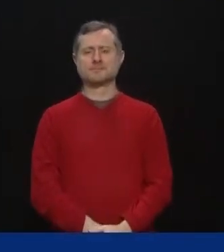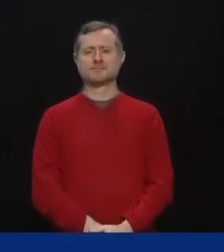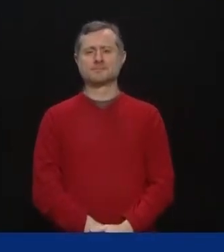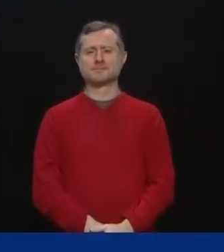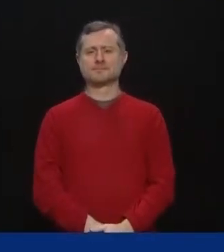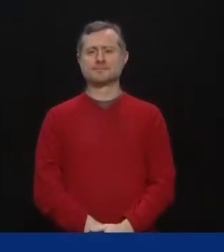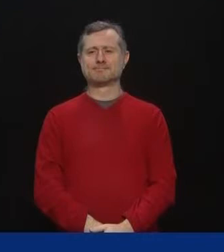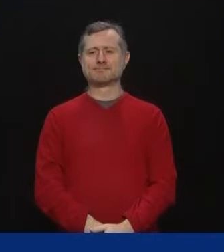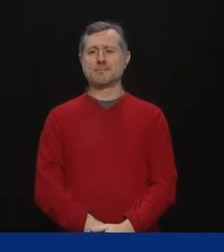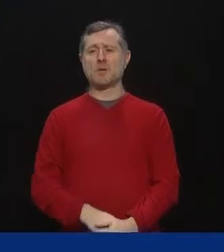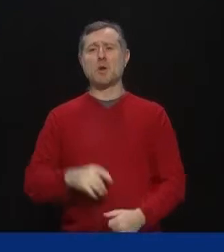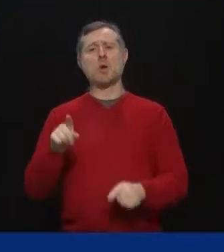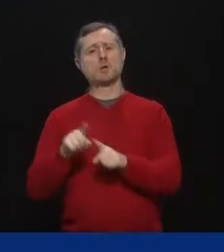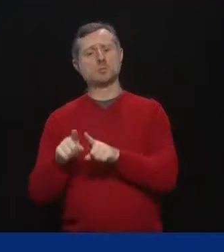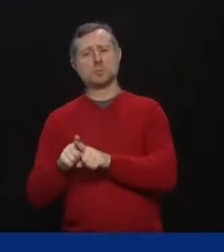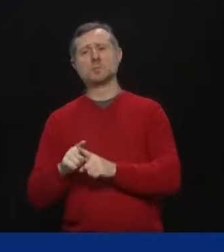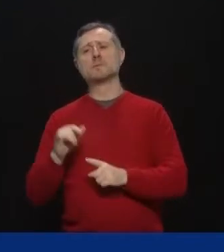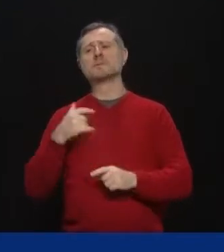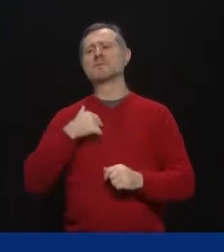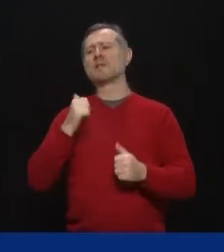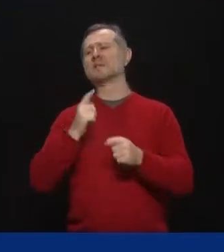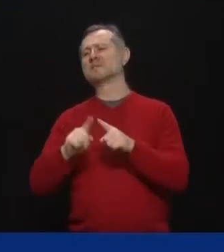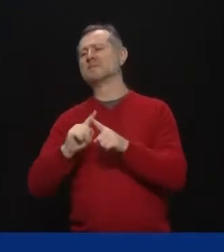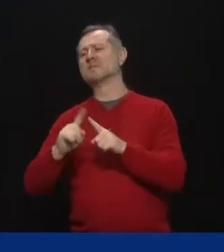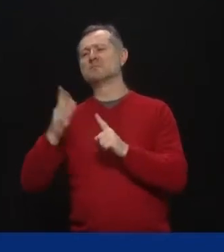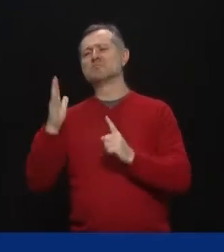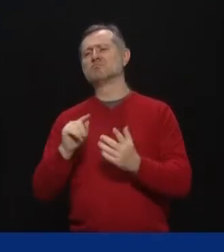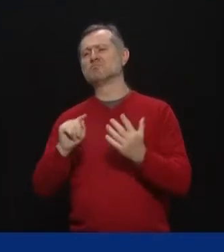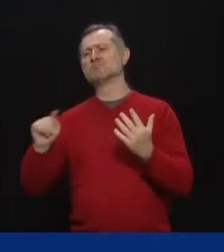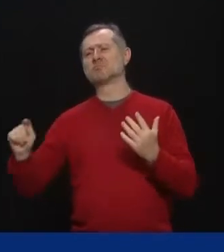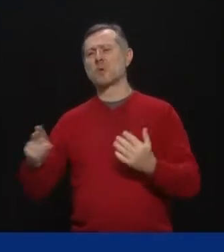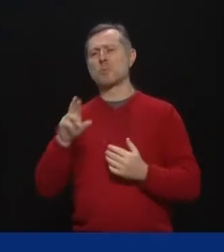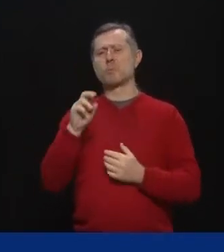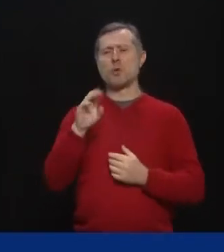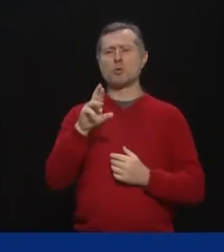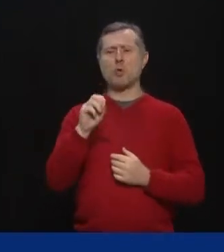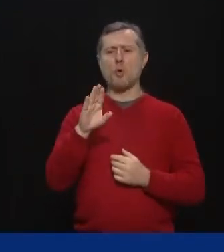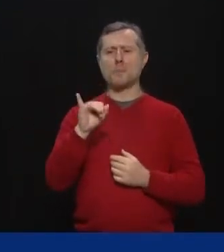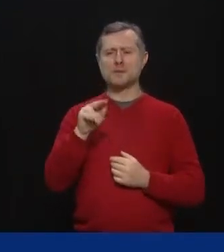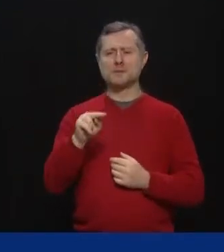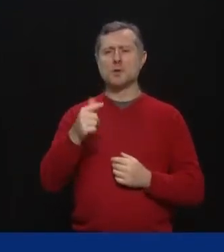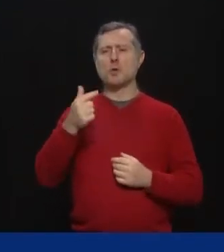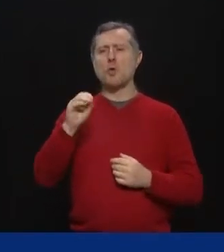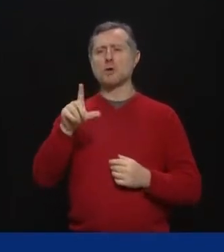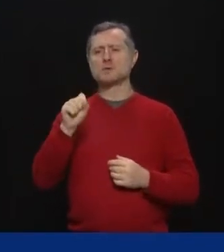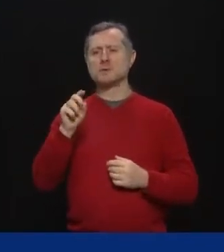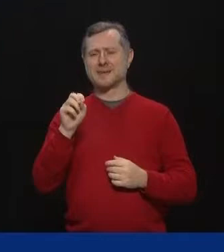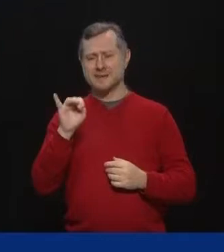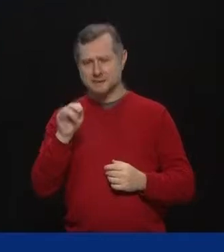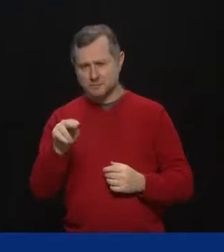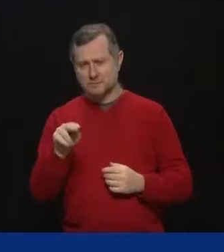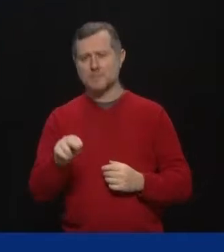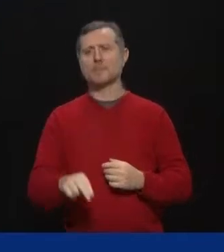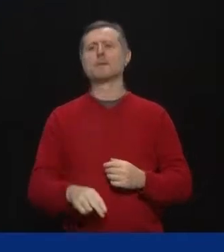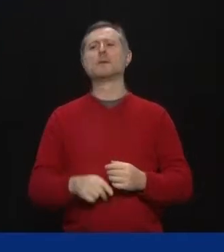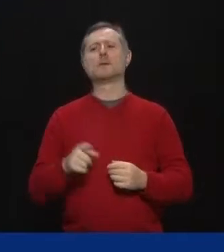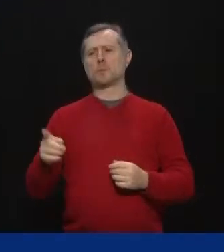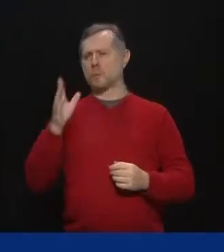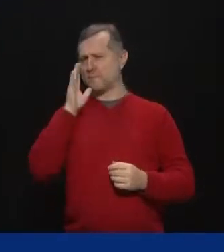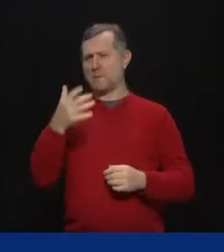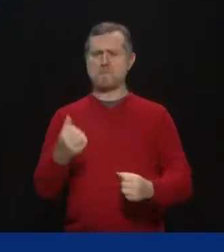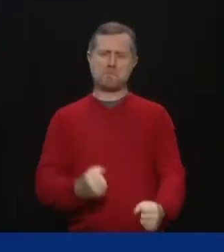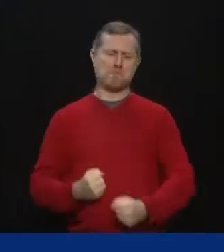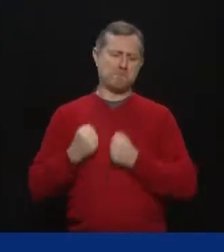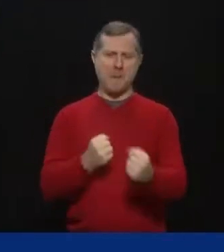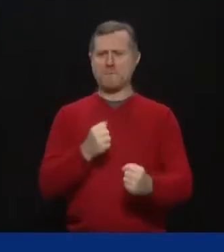Also, we'll be hearing from some of our speakers will be Robin Chappelle Golston. We'll be speaking, as we've heard her many, many times, firing us up. She's powerful. We'll look forward